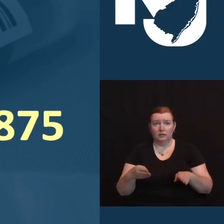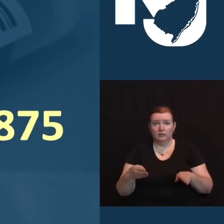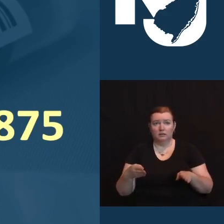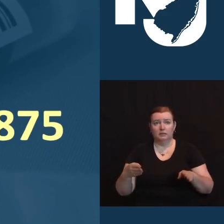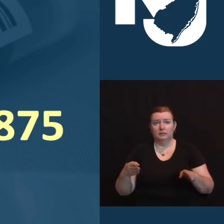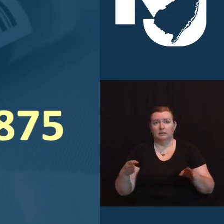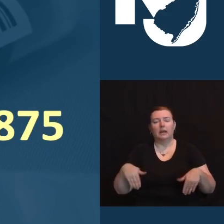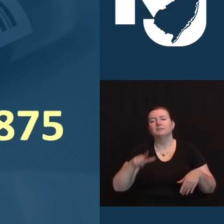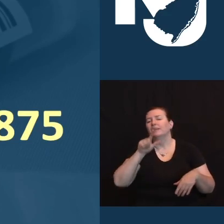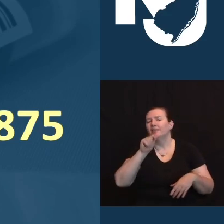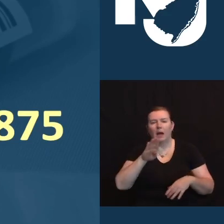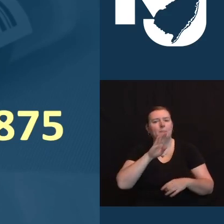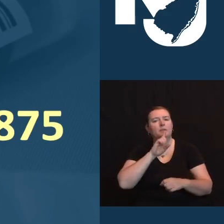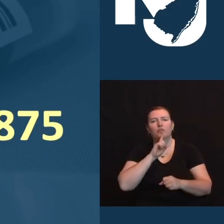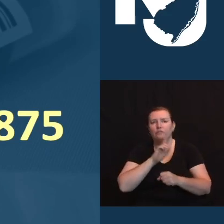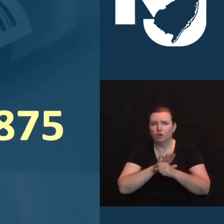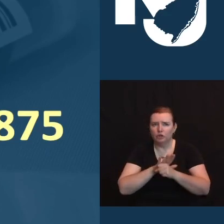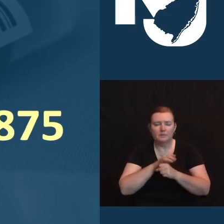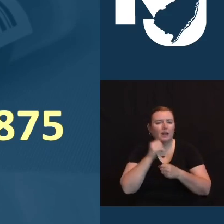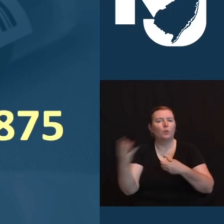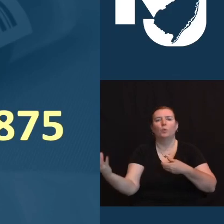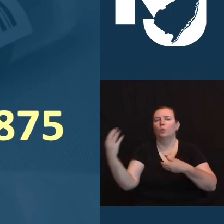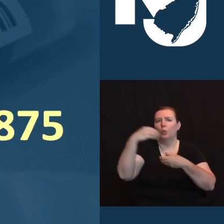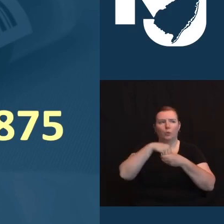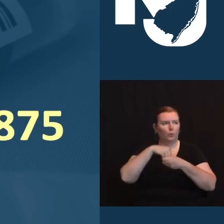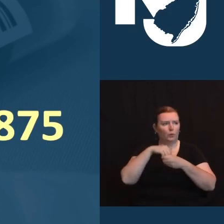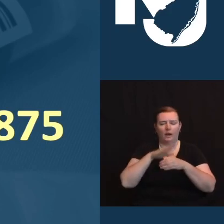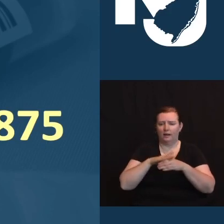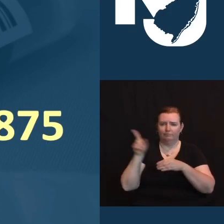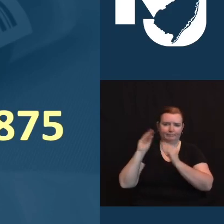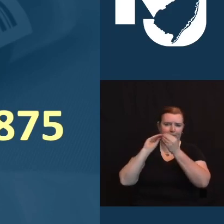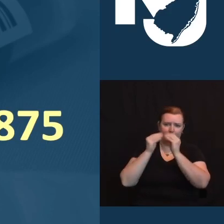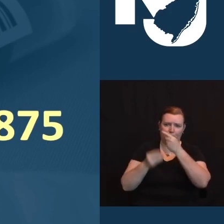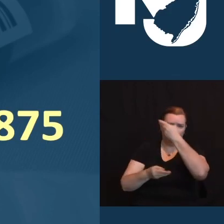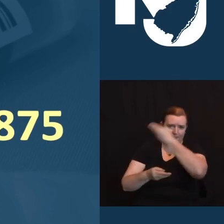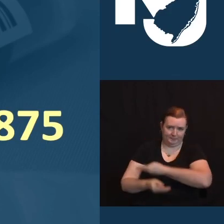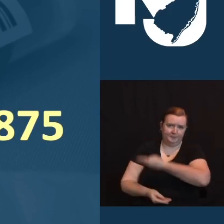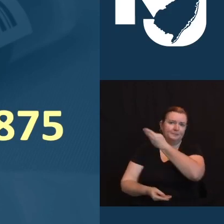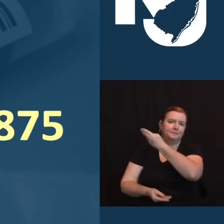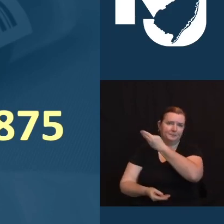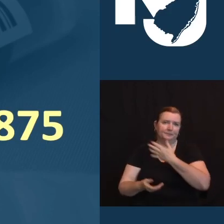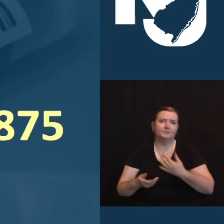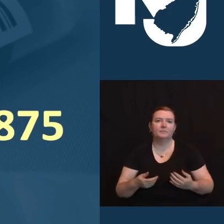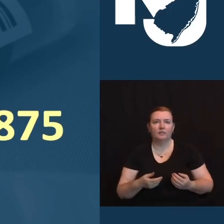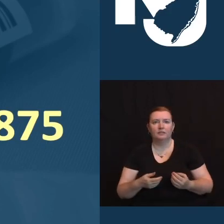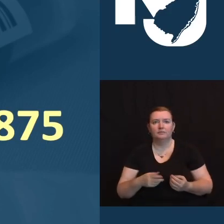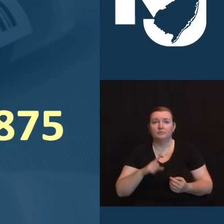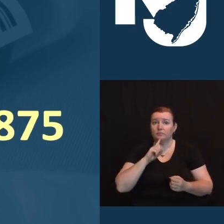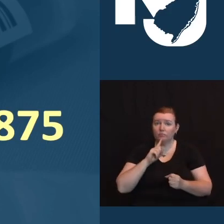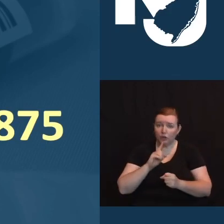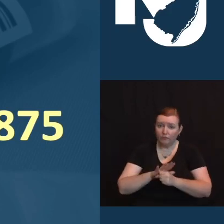of today's count. The total number of confirmed COVID-19 deaths currently stands at